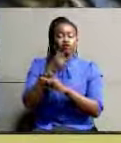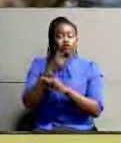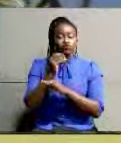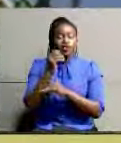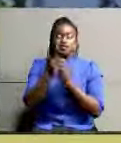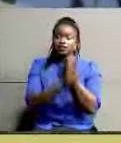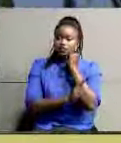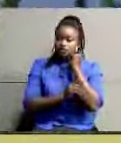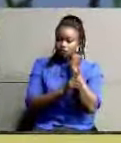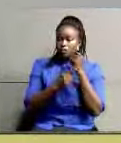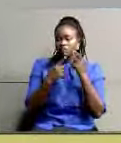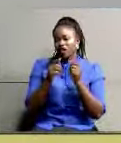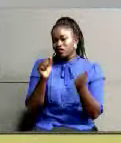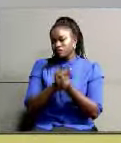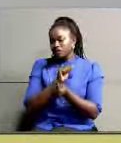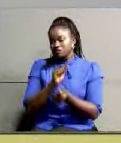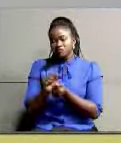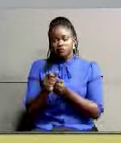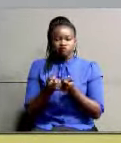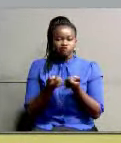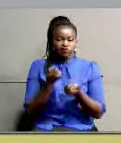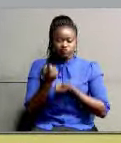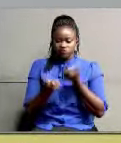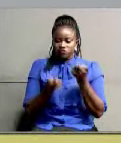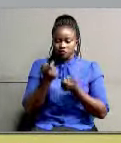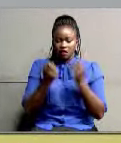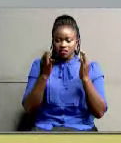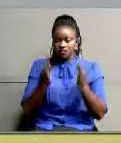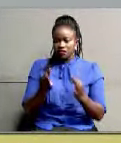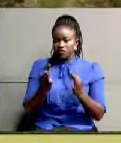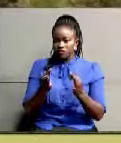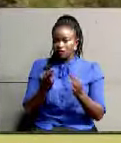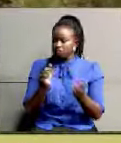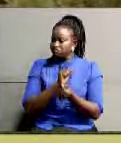but little damage has been reported. Dorcas Kimono, UBC TV News.